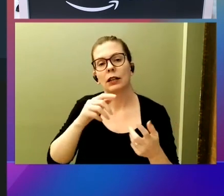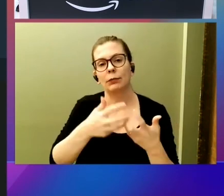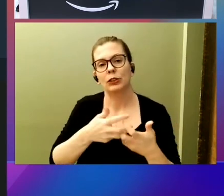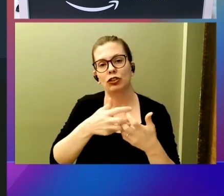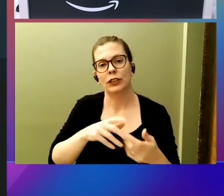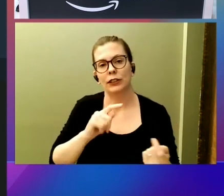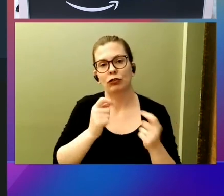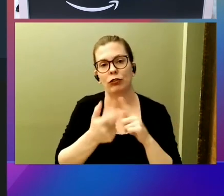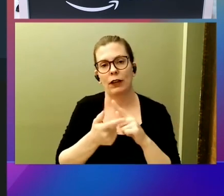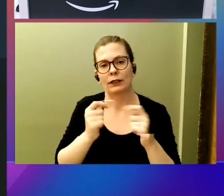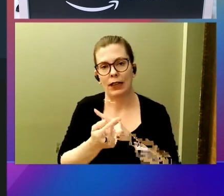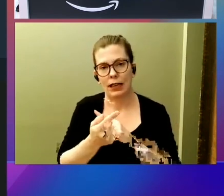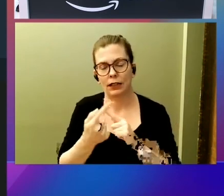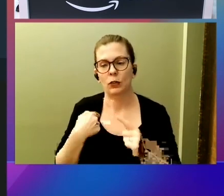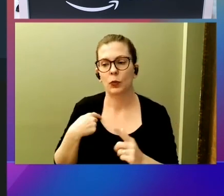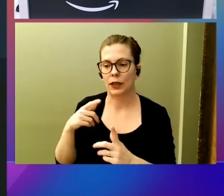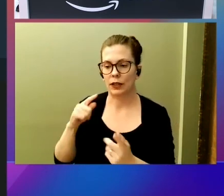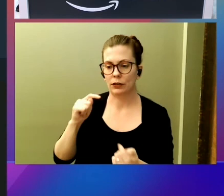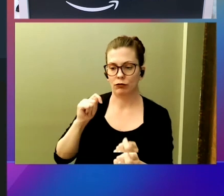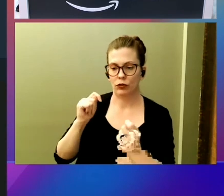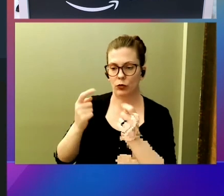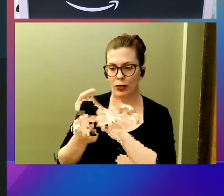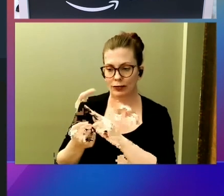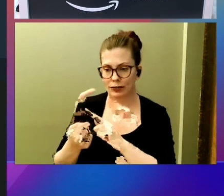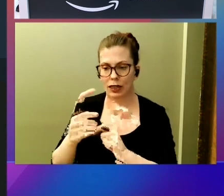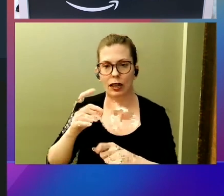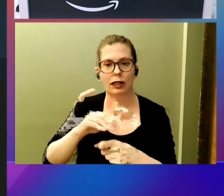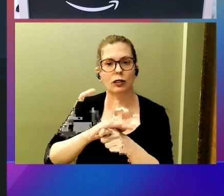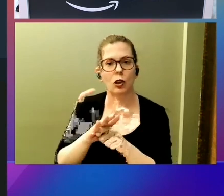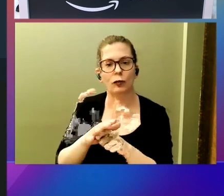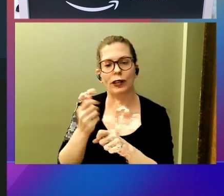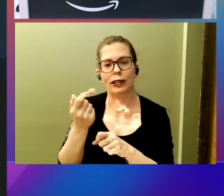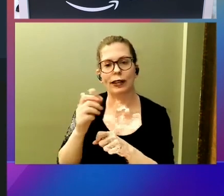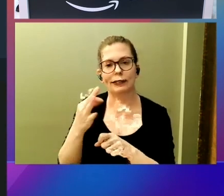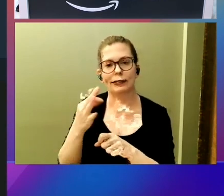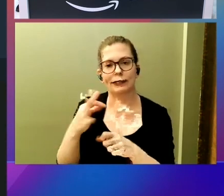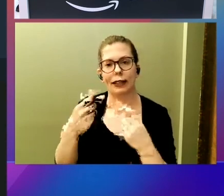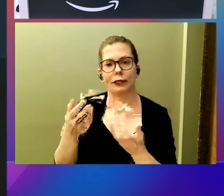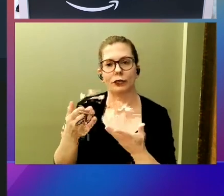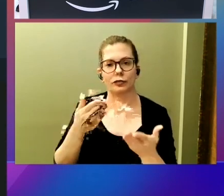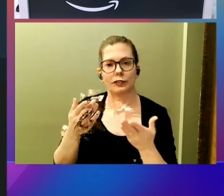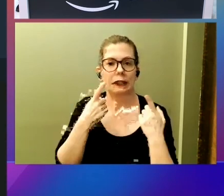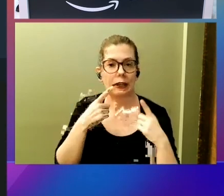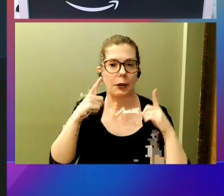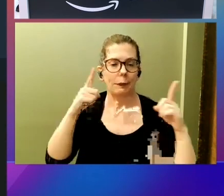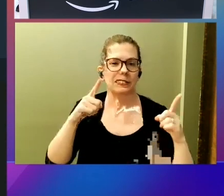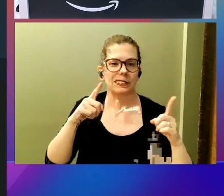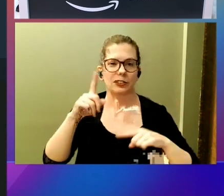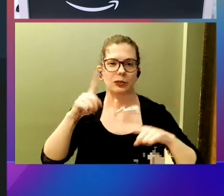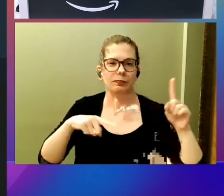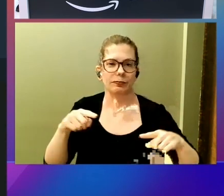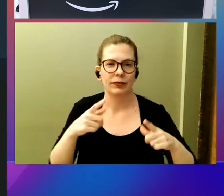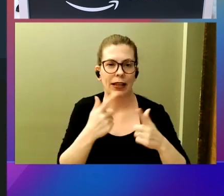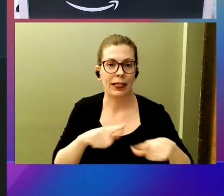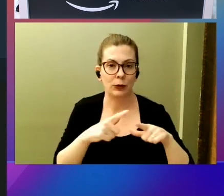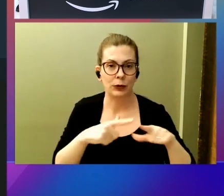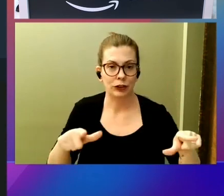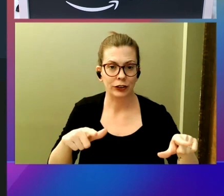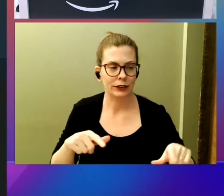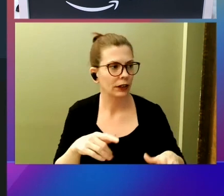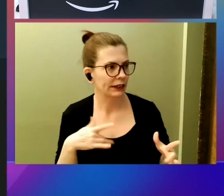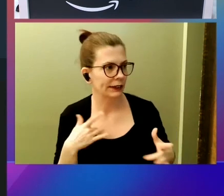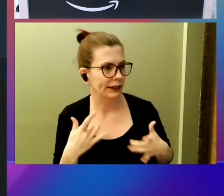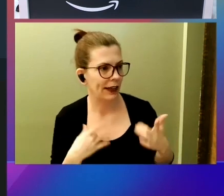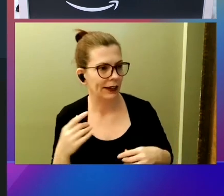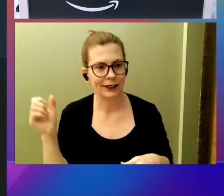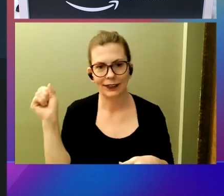translate a COVID-19 health service announcements into various languages. Exciting. Yeah, so that's